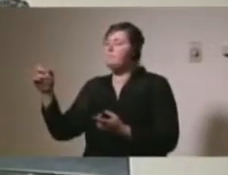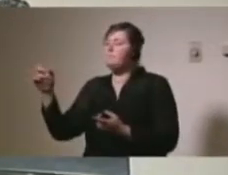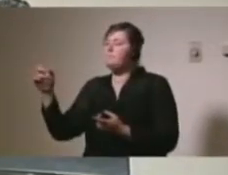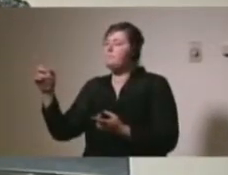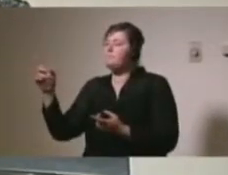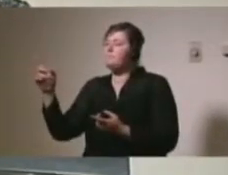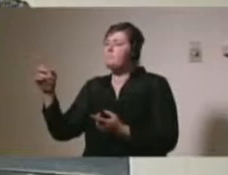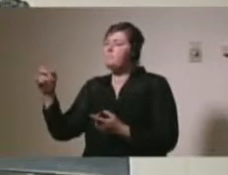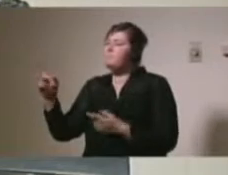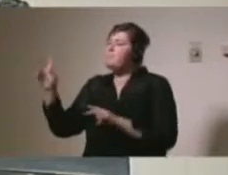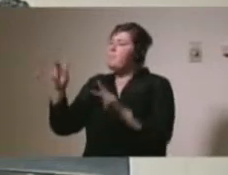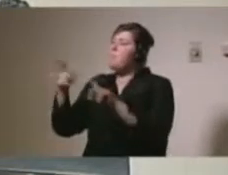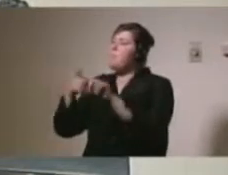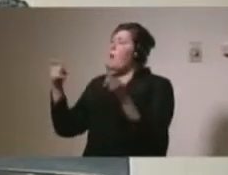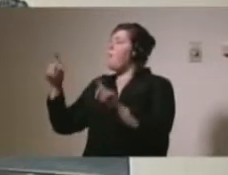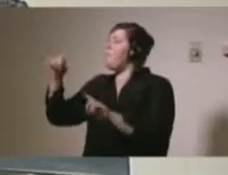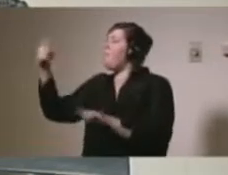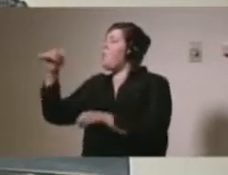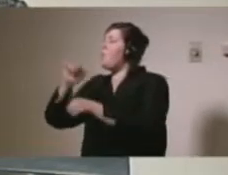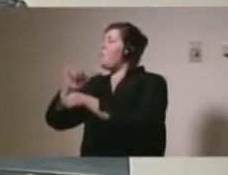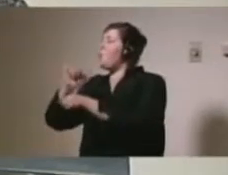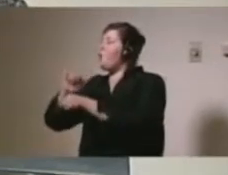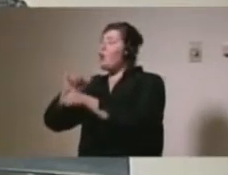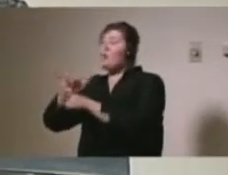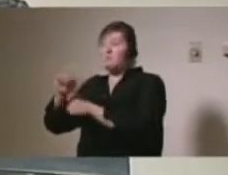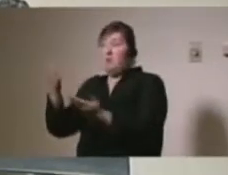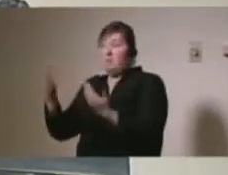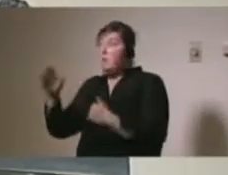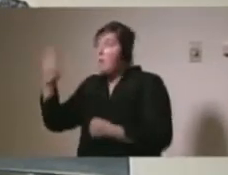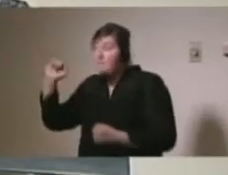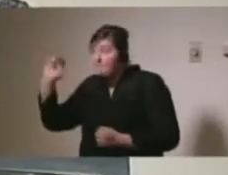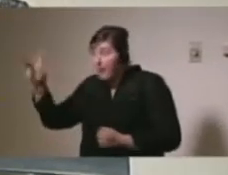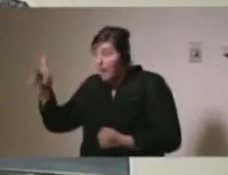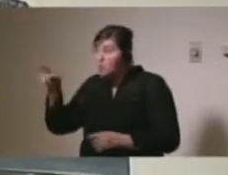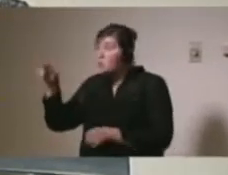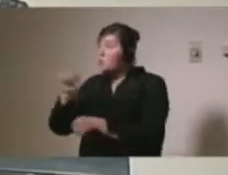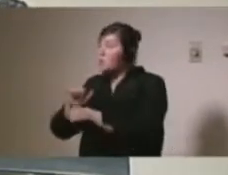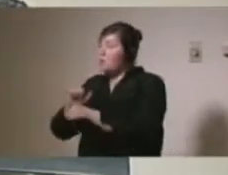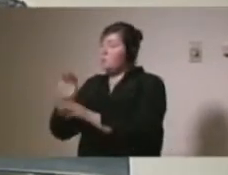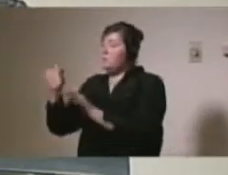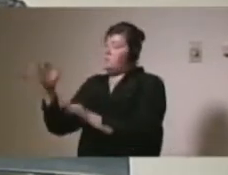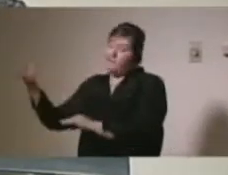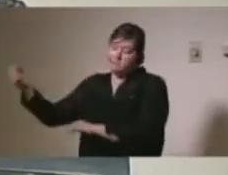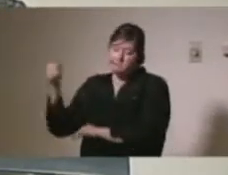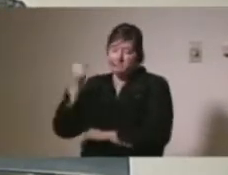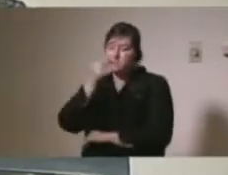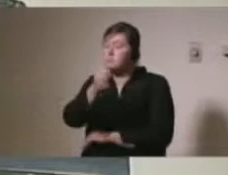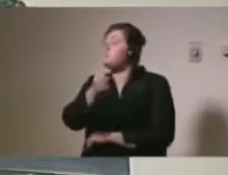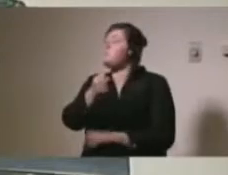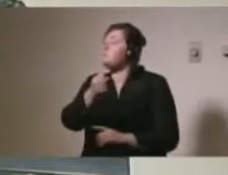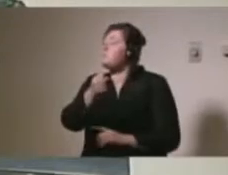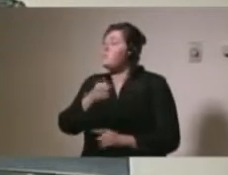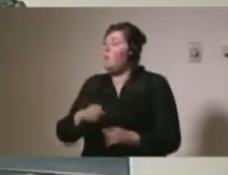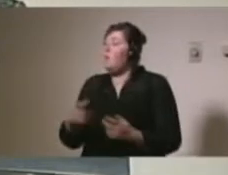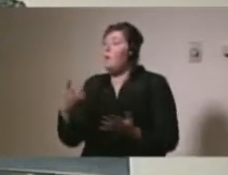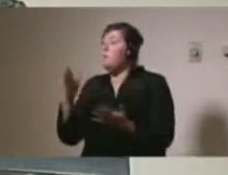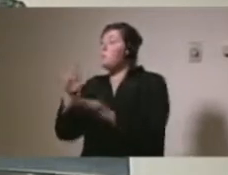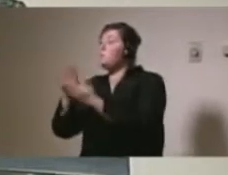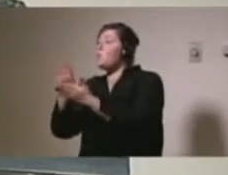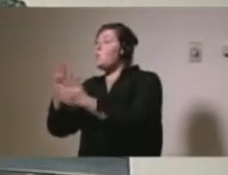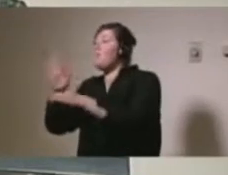people from the outside who came from existing banks or from schools of commerce.